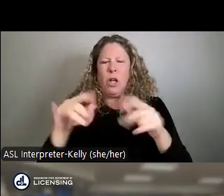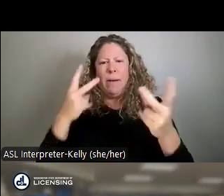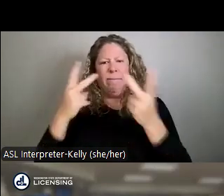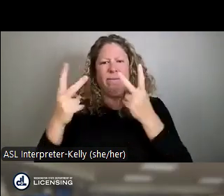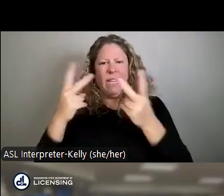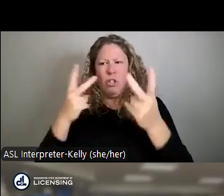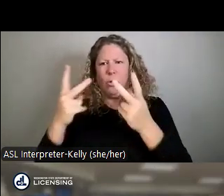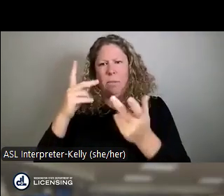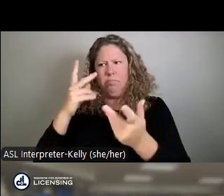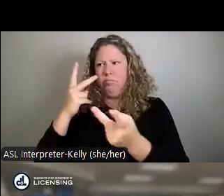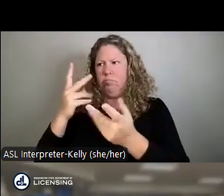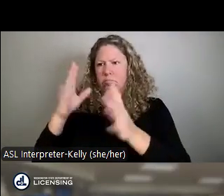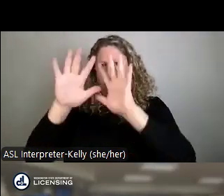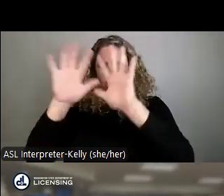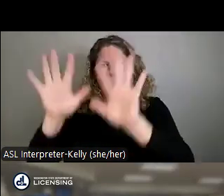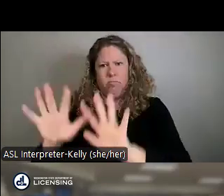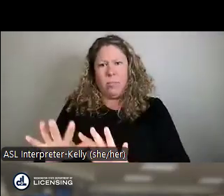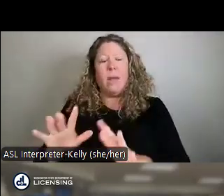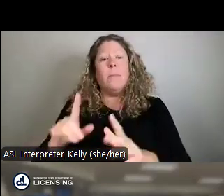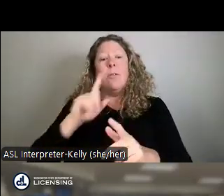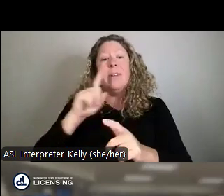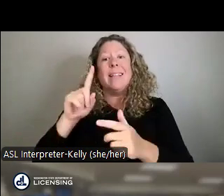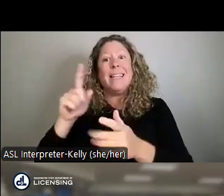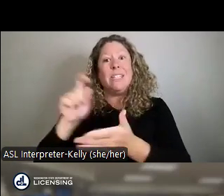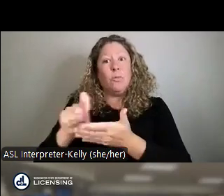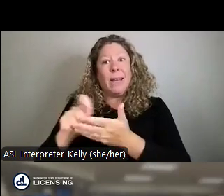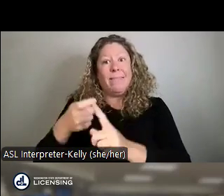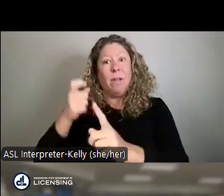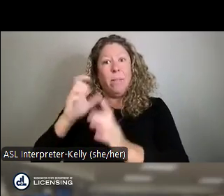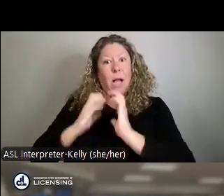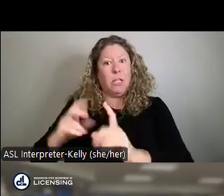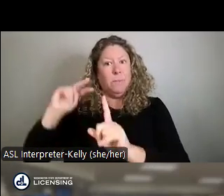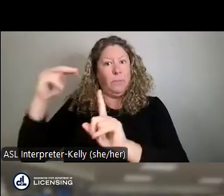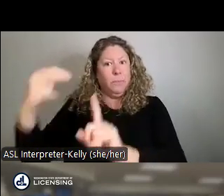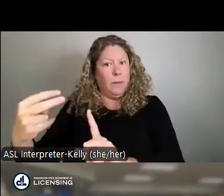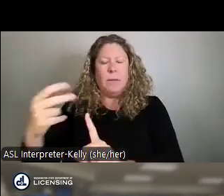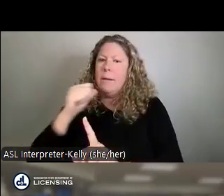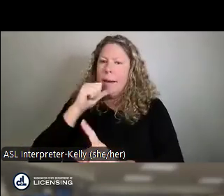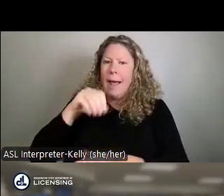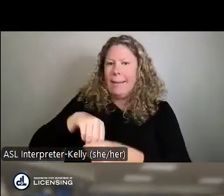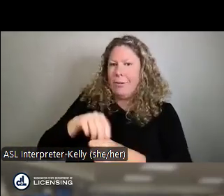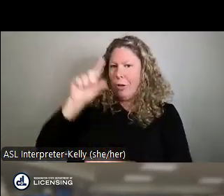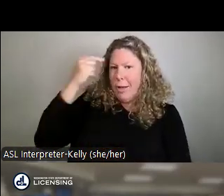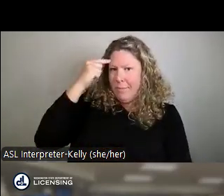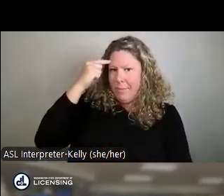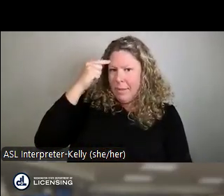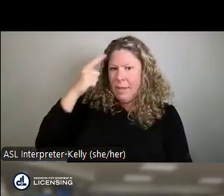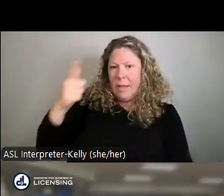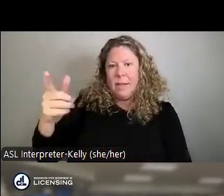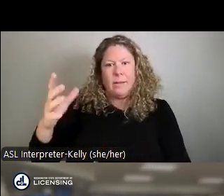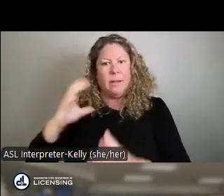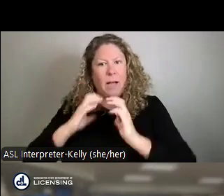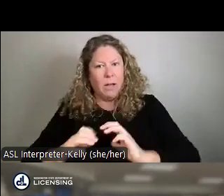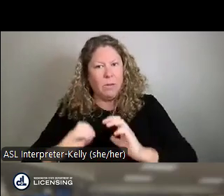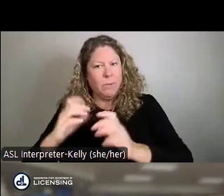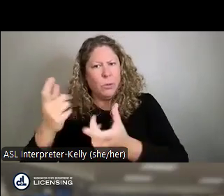piece, except that it's written from the customer's point of view. We capture things like what are the customer tasks? How are